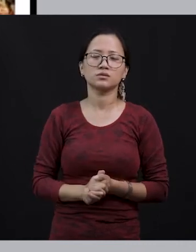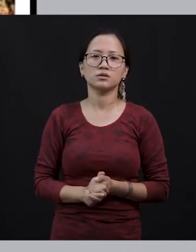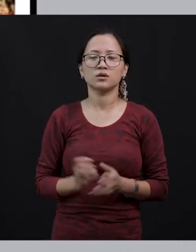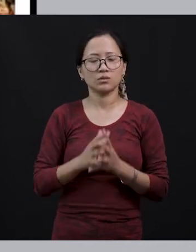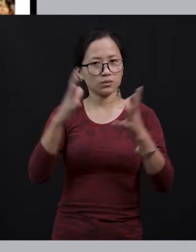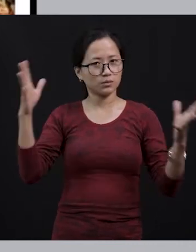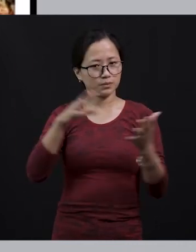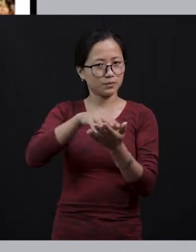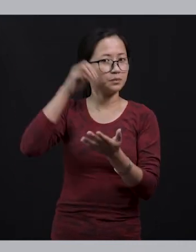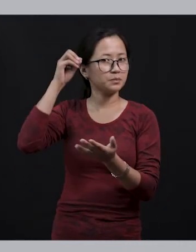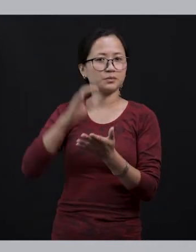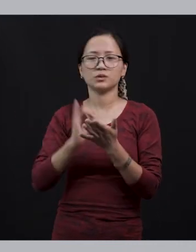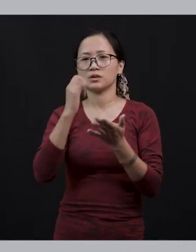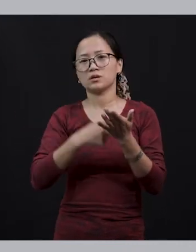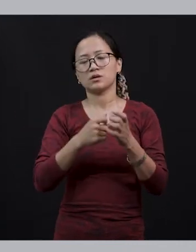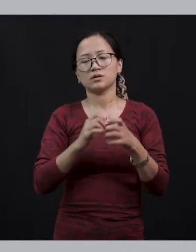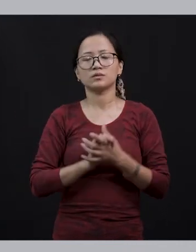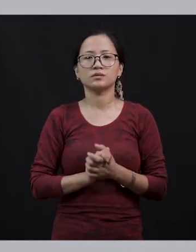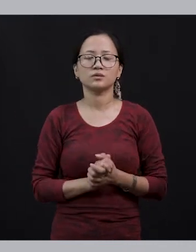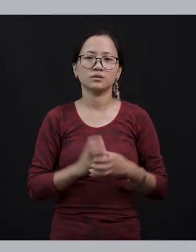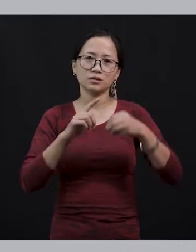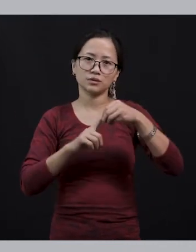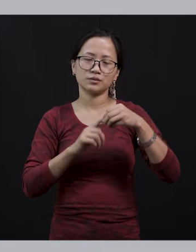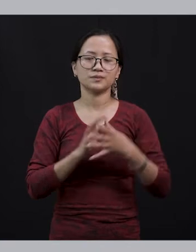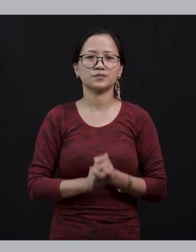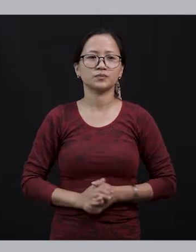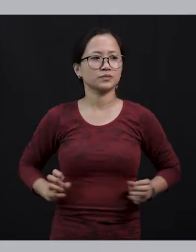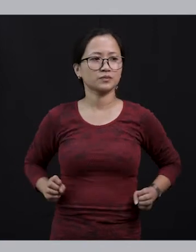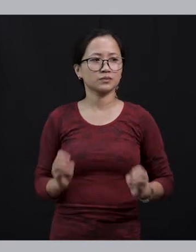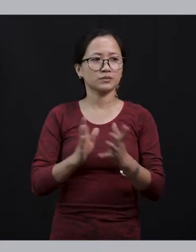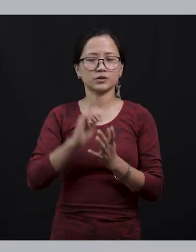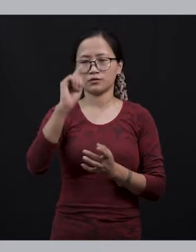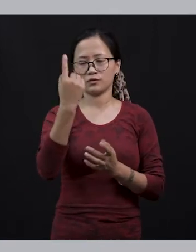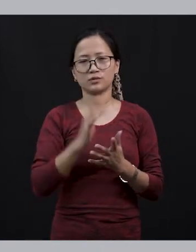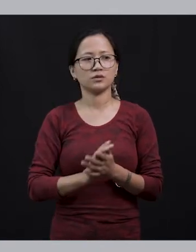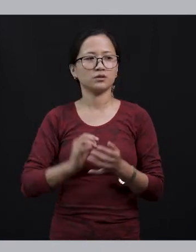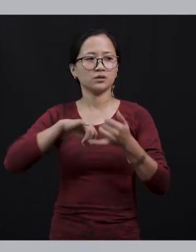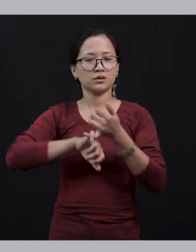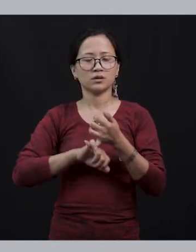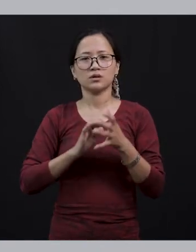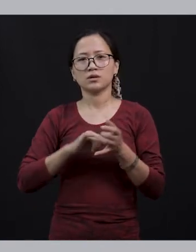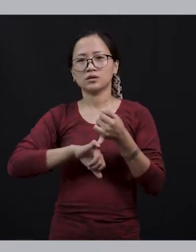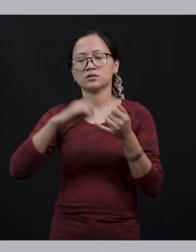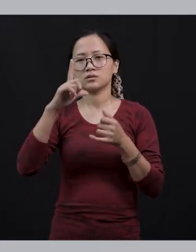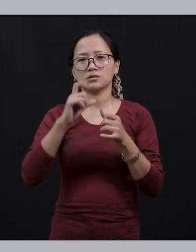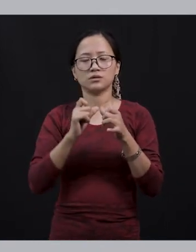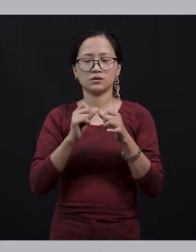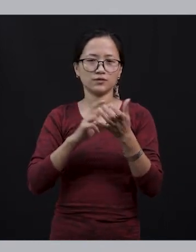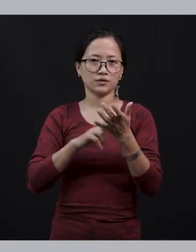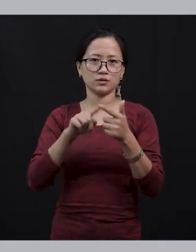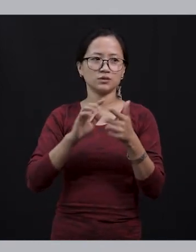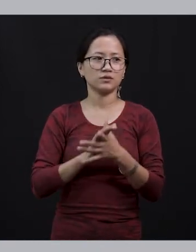learn more about that era. Now, we are going to start. The first one was the slave dynasty. As I